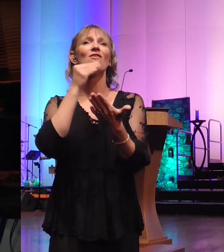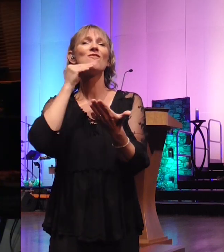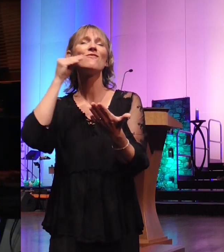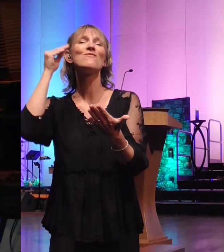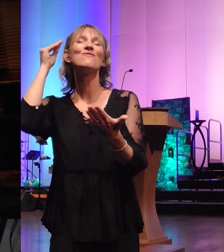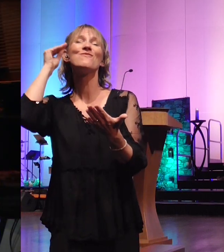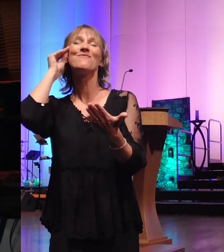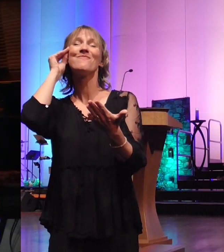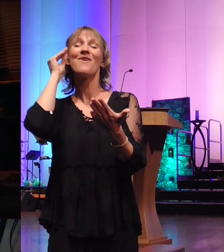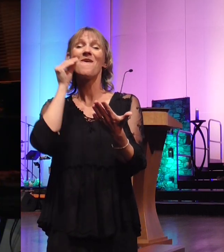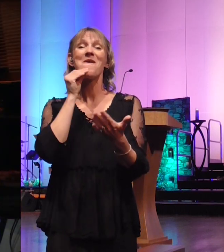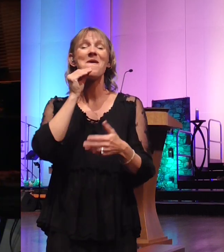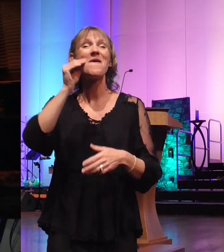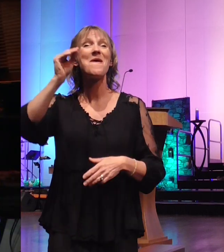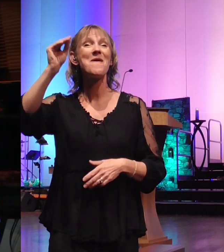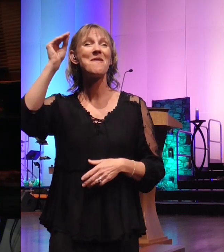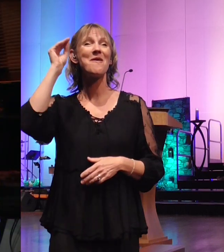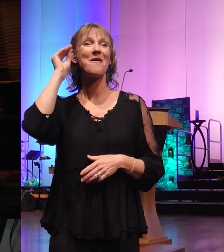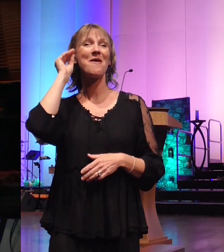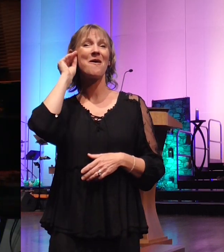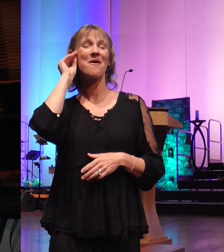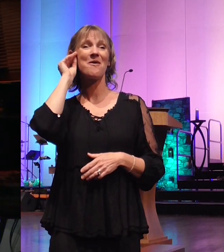home to a place